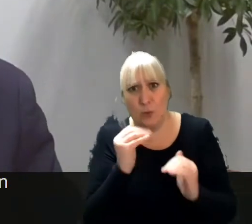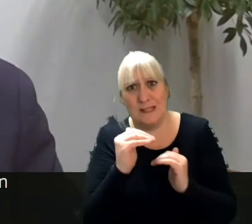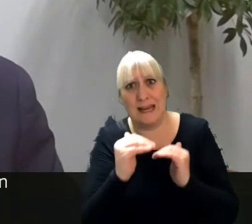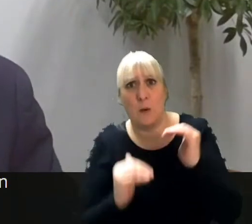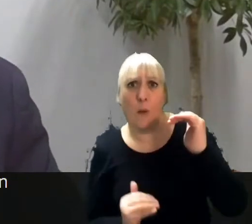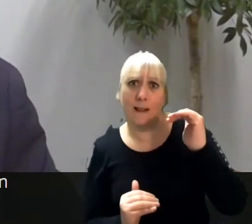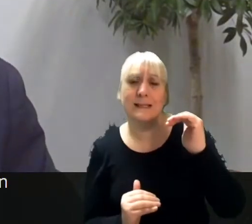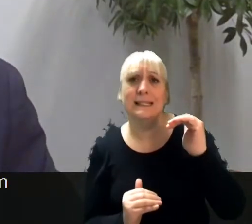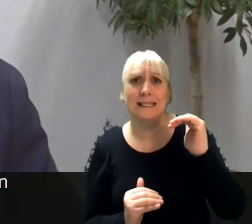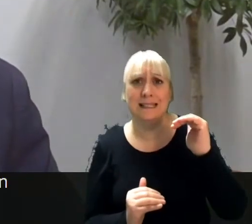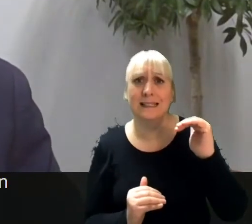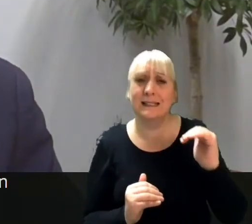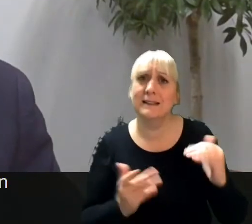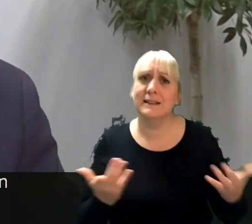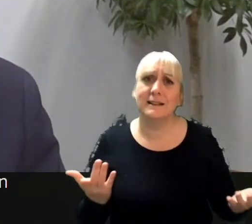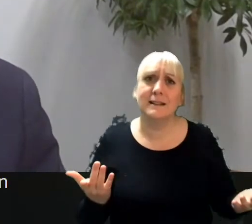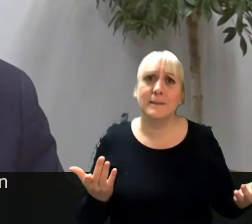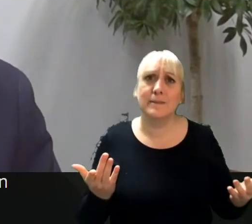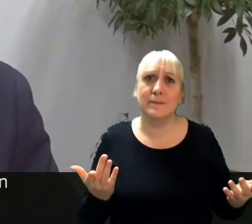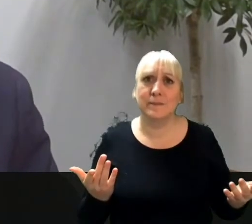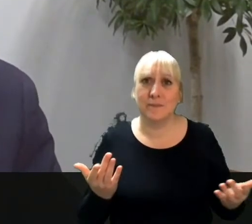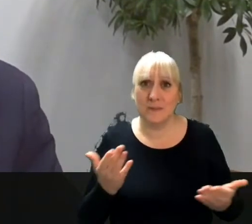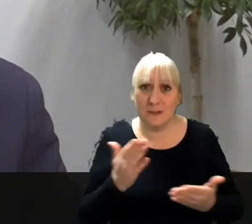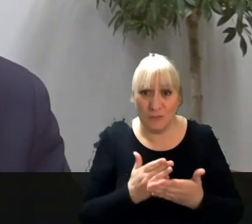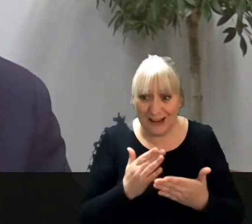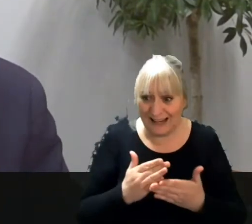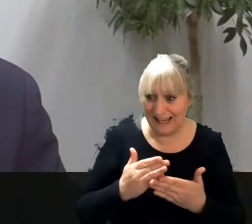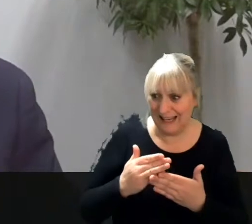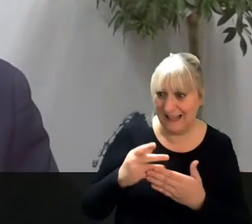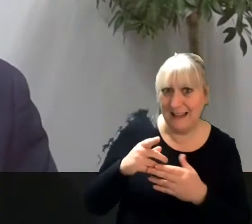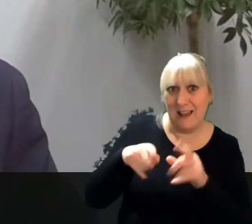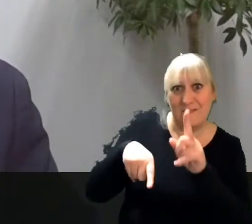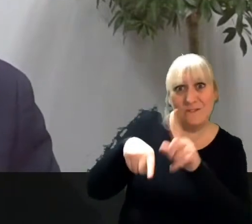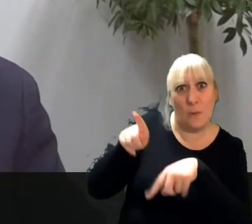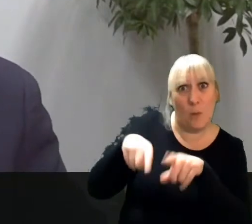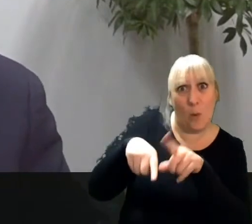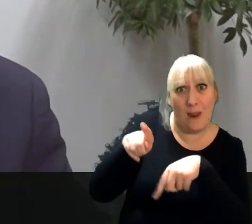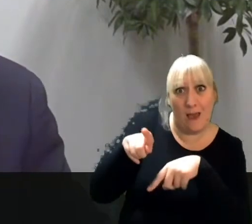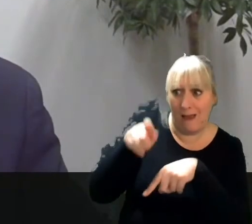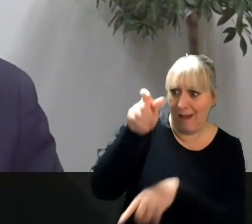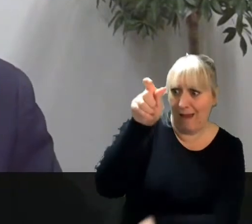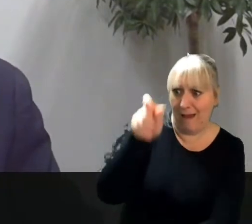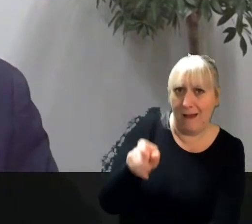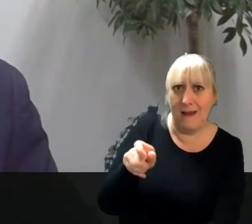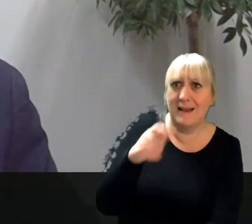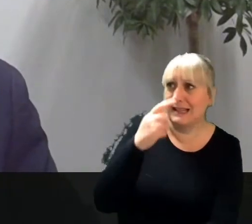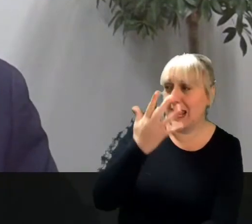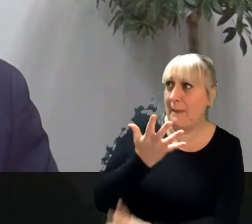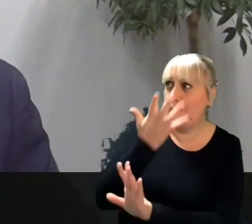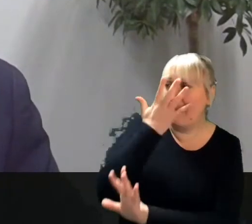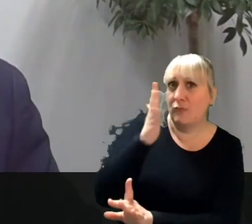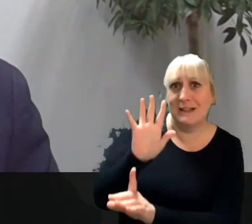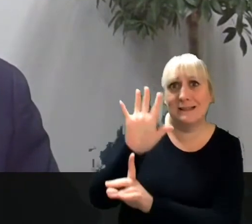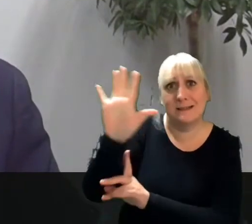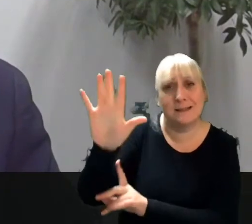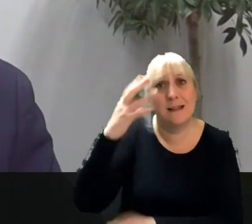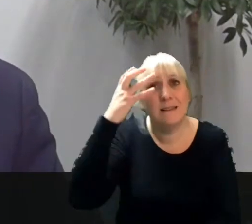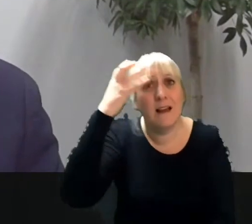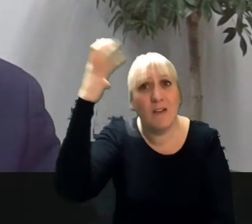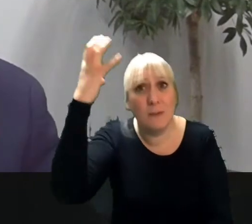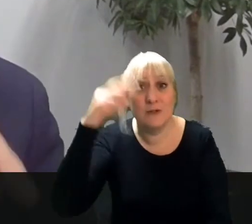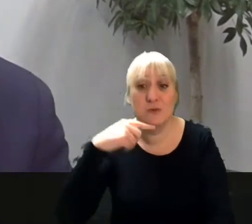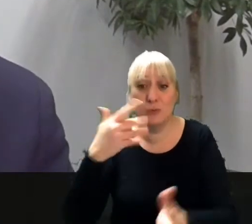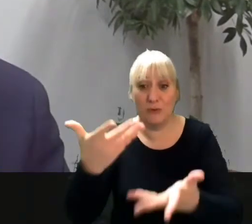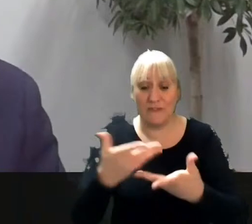shouldn't take a Premier League footballer to embarrass the government to provide free school meals during school holidays. It shouldn't take